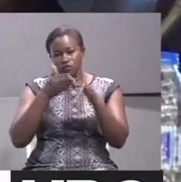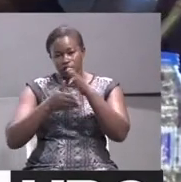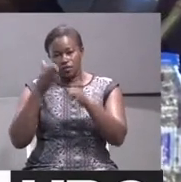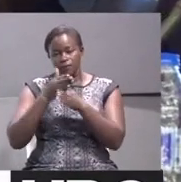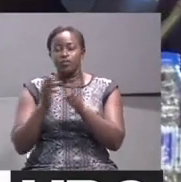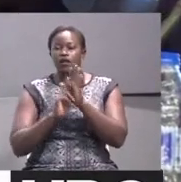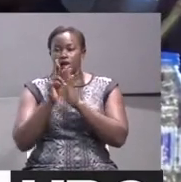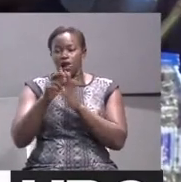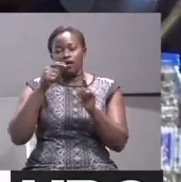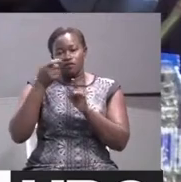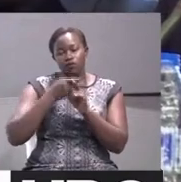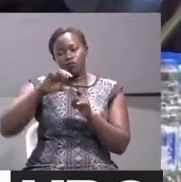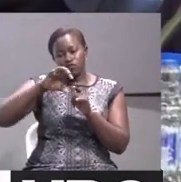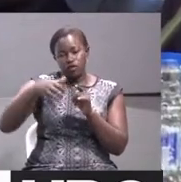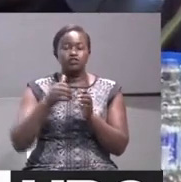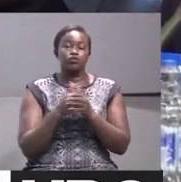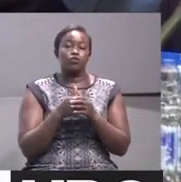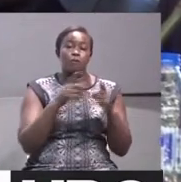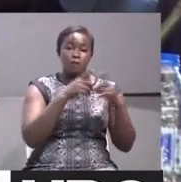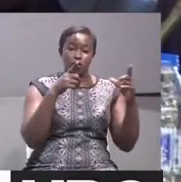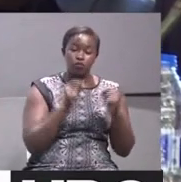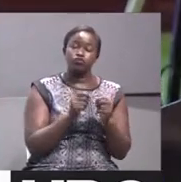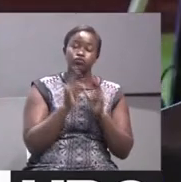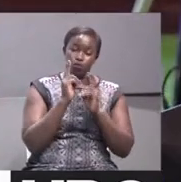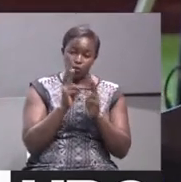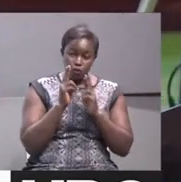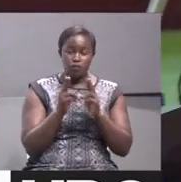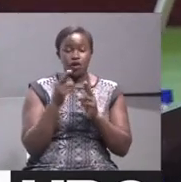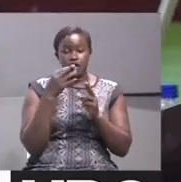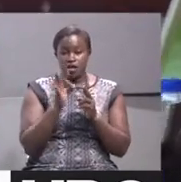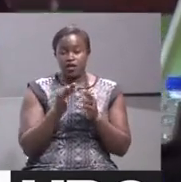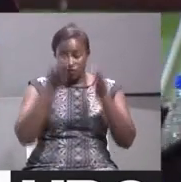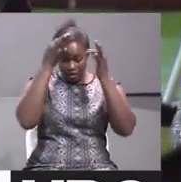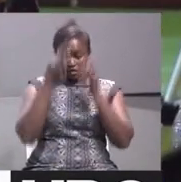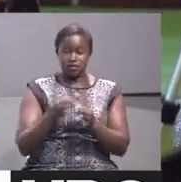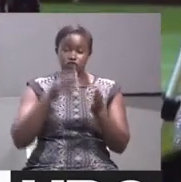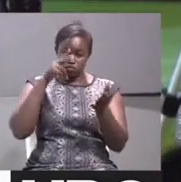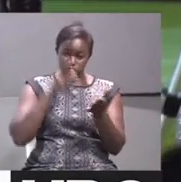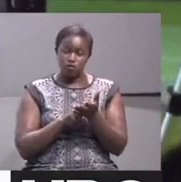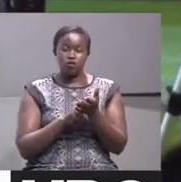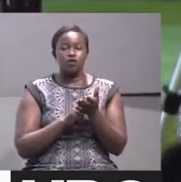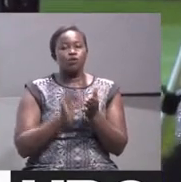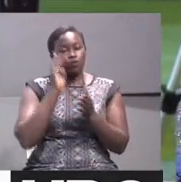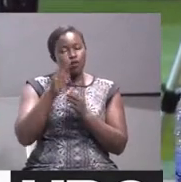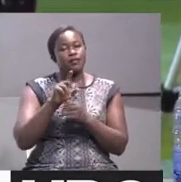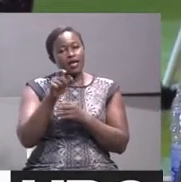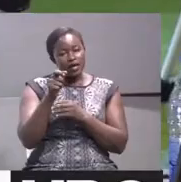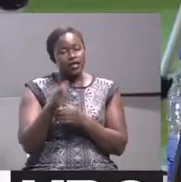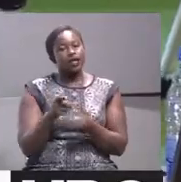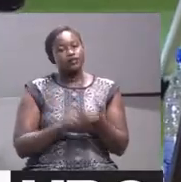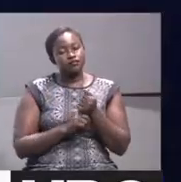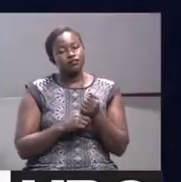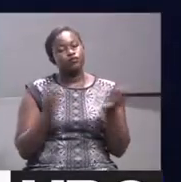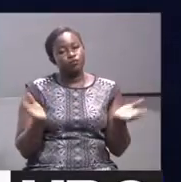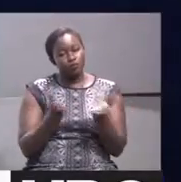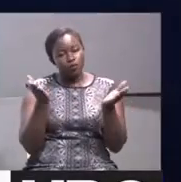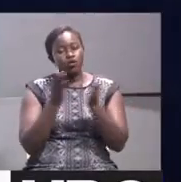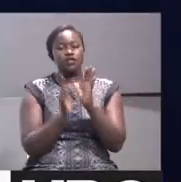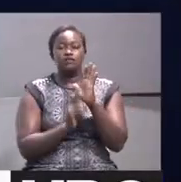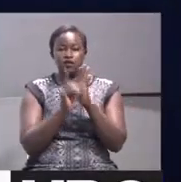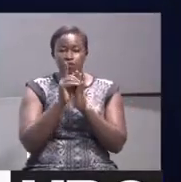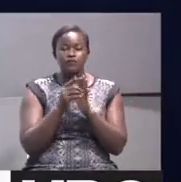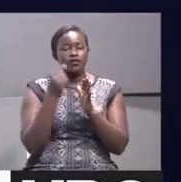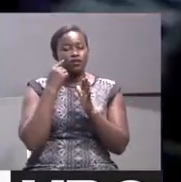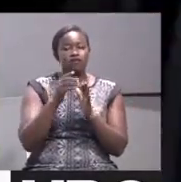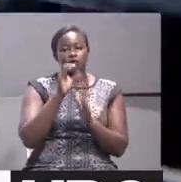representatives from the regional blocs are optimistic that should these resolutions be adopted, it will be a key milestone in promoting development of